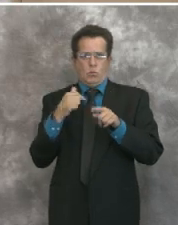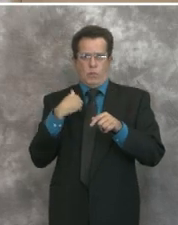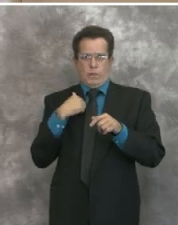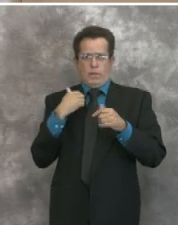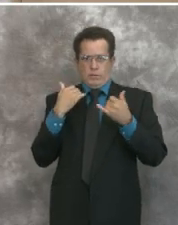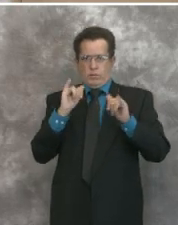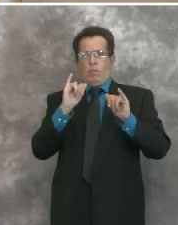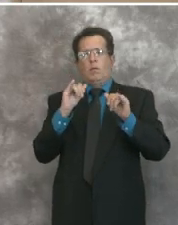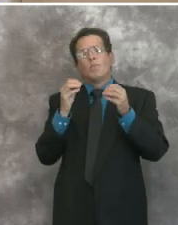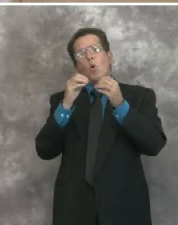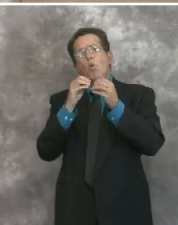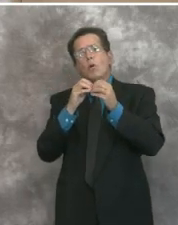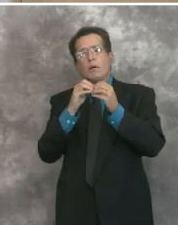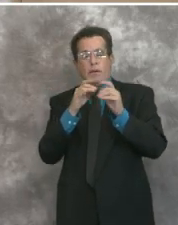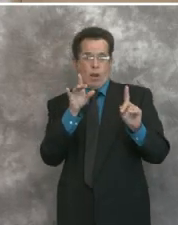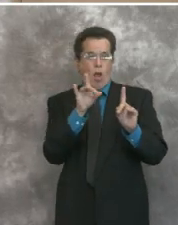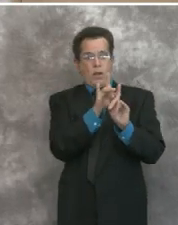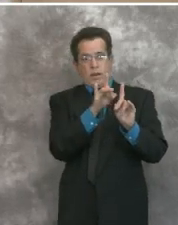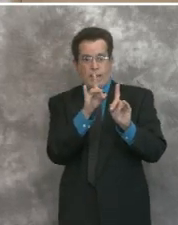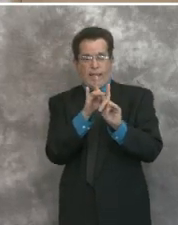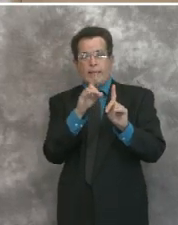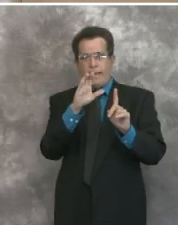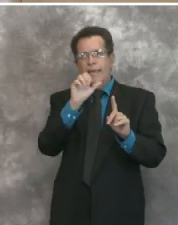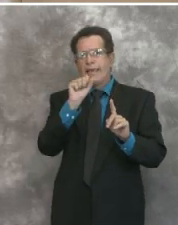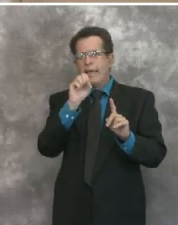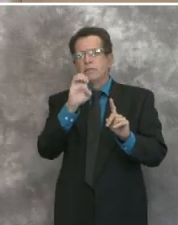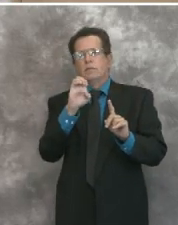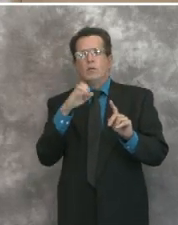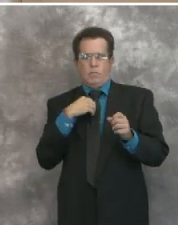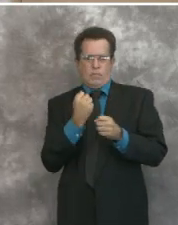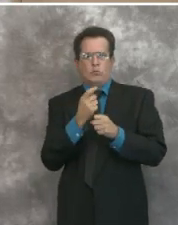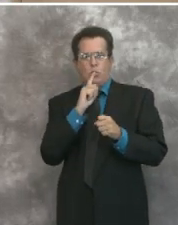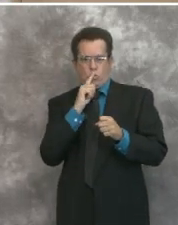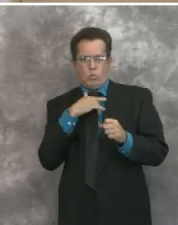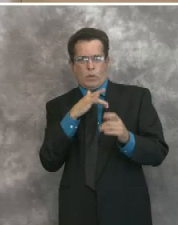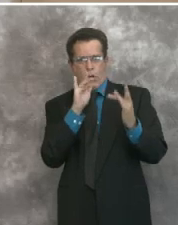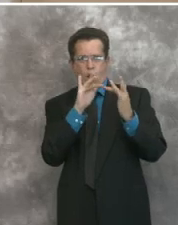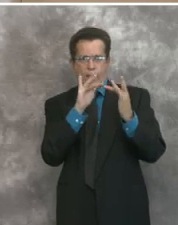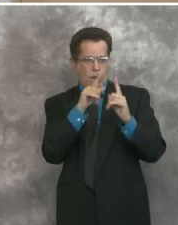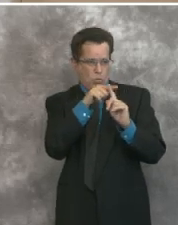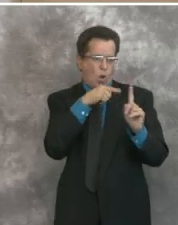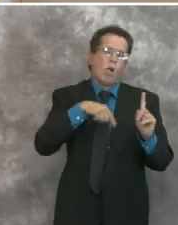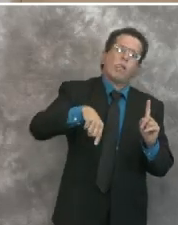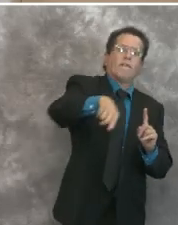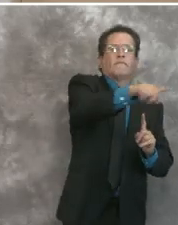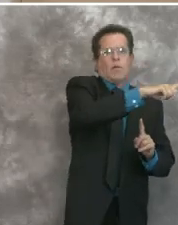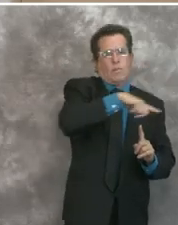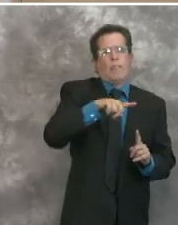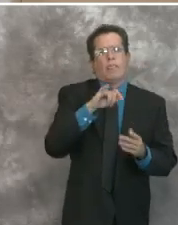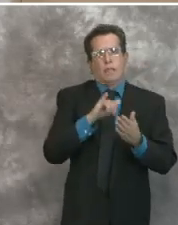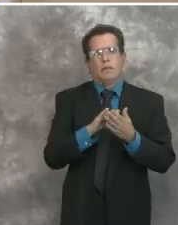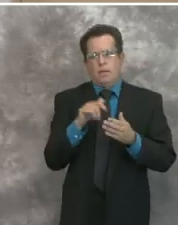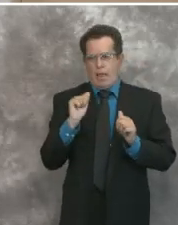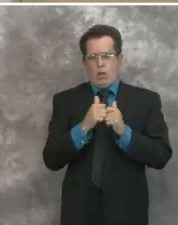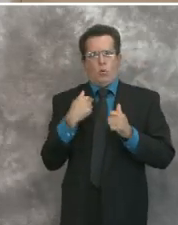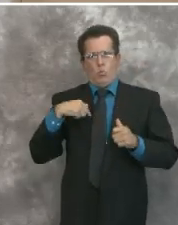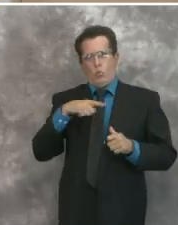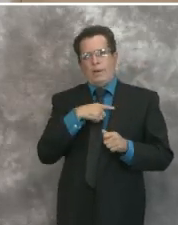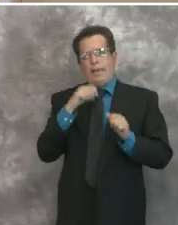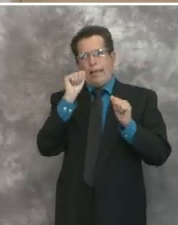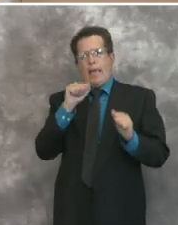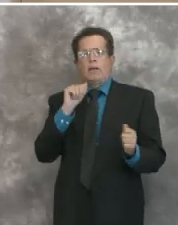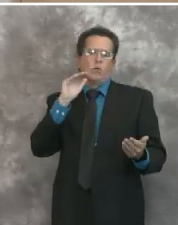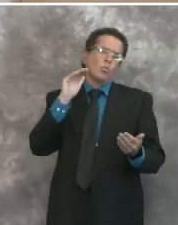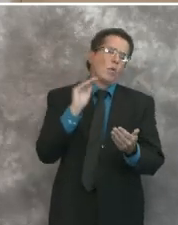to have increased number of cases, we want to make sure that we are reaching out to all of the contacts, and this is one way that we are decreasing